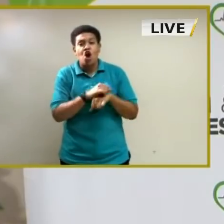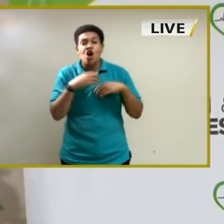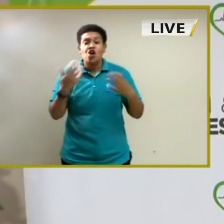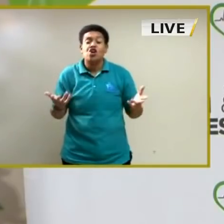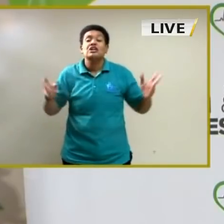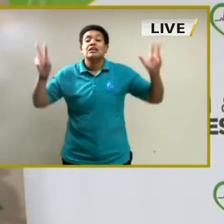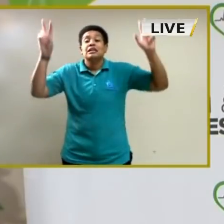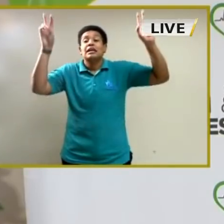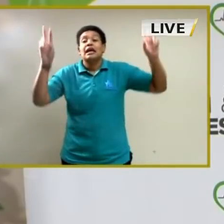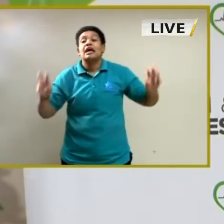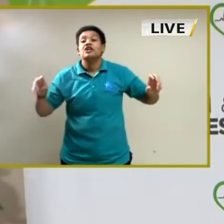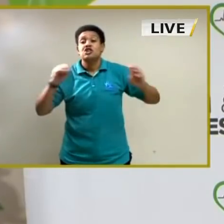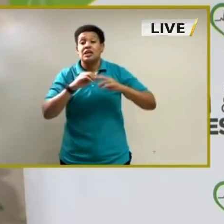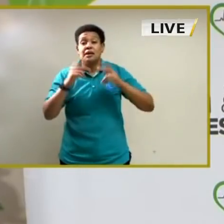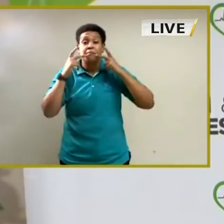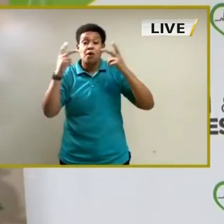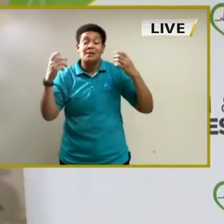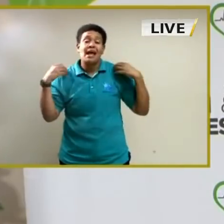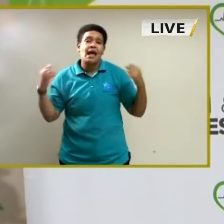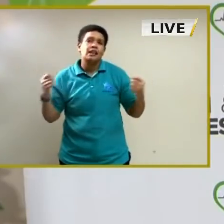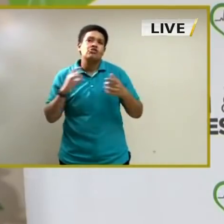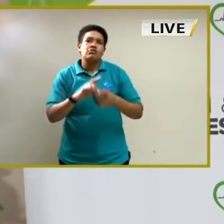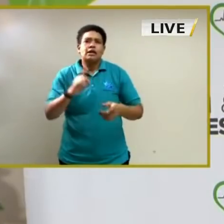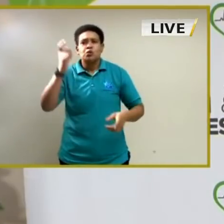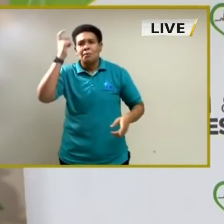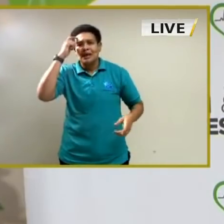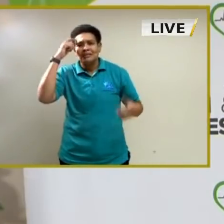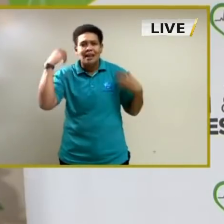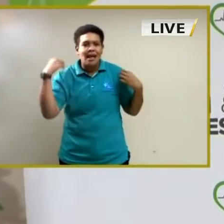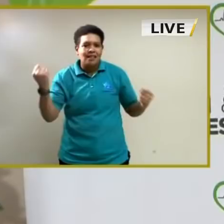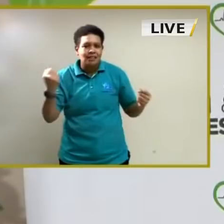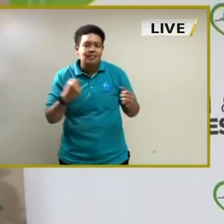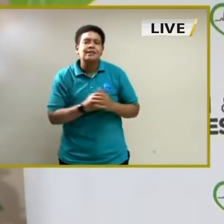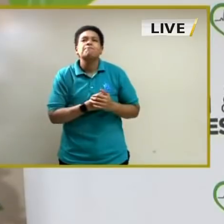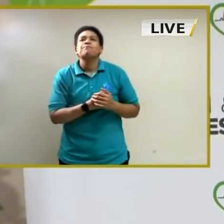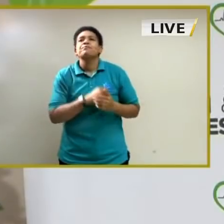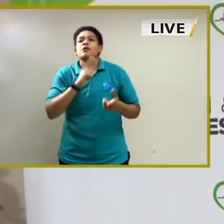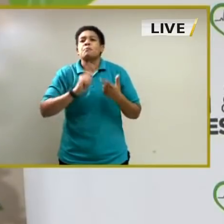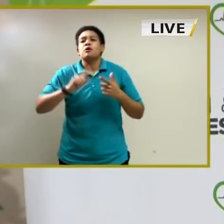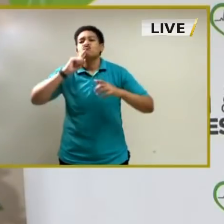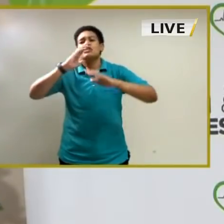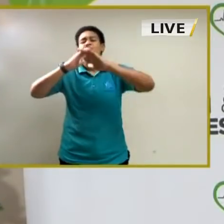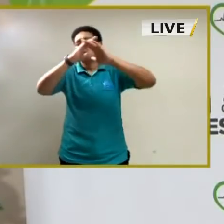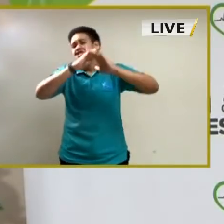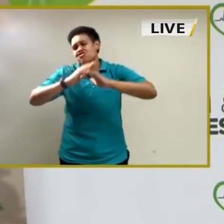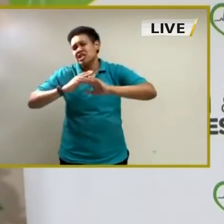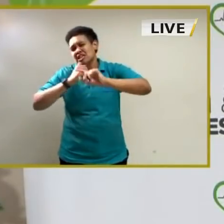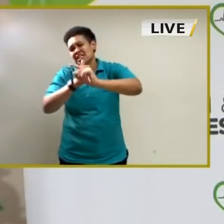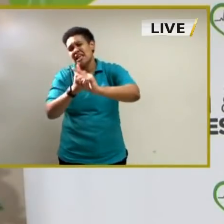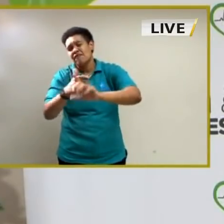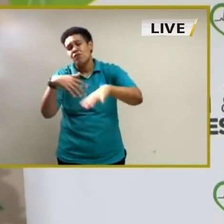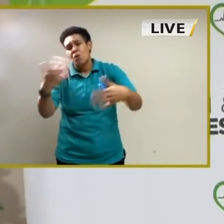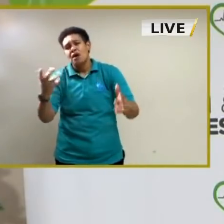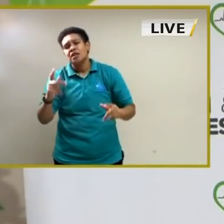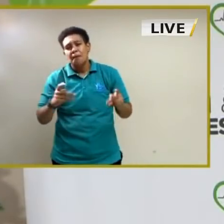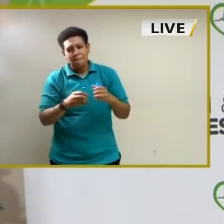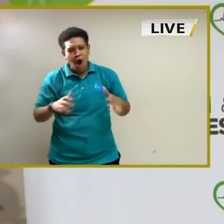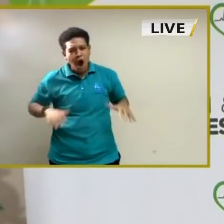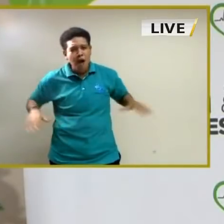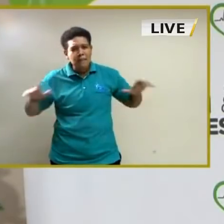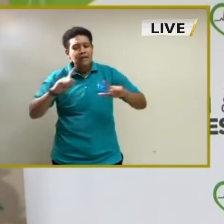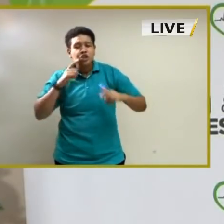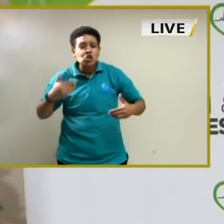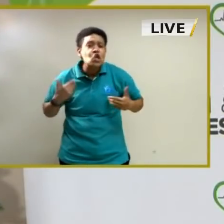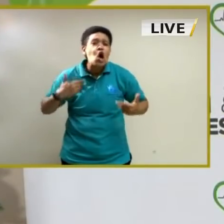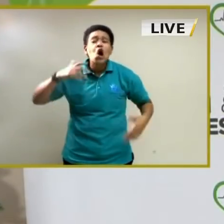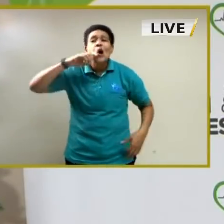the issues in public health of mental health, and the restrictions on the populations, the very young, the